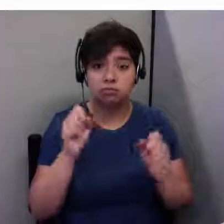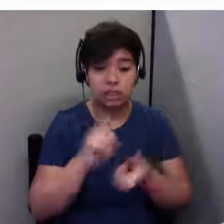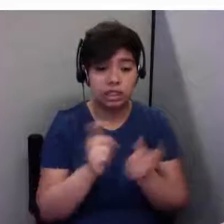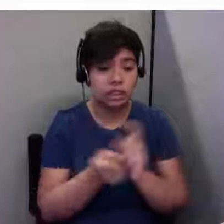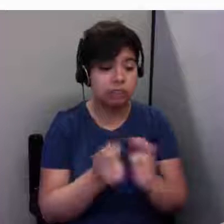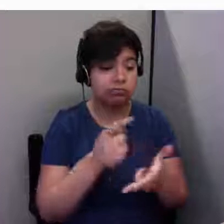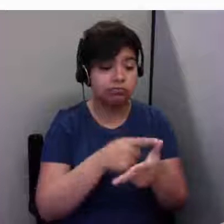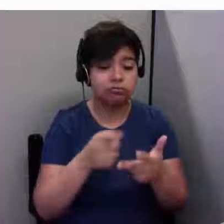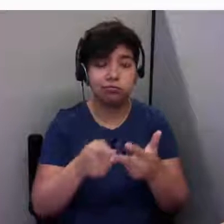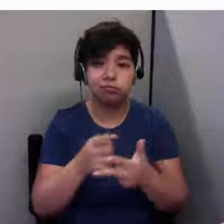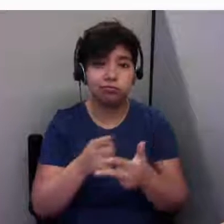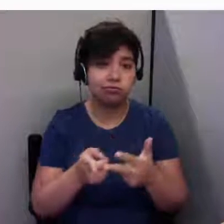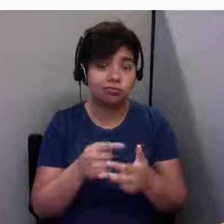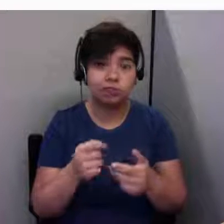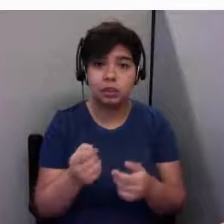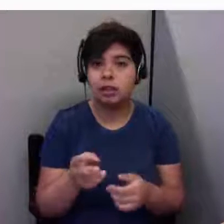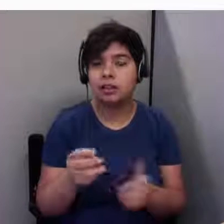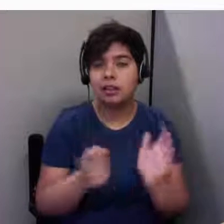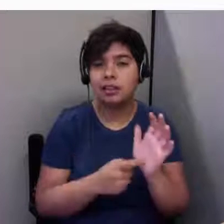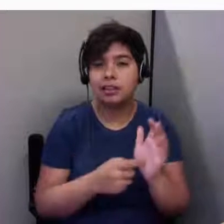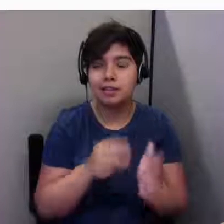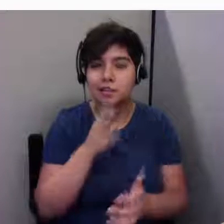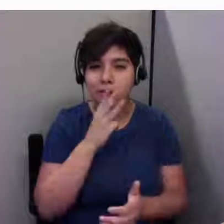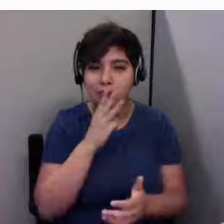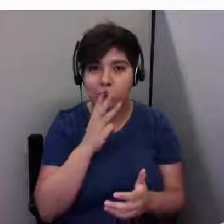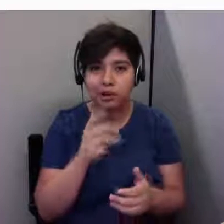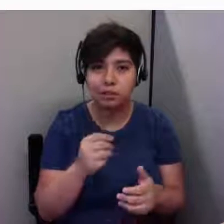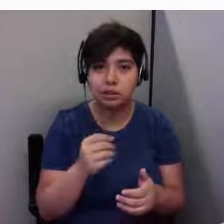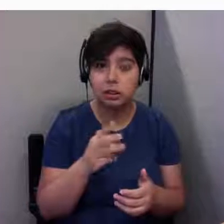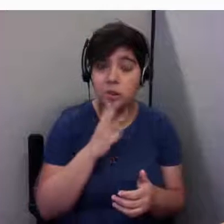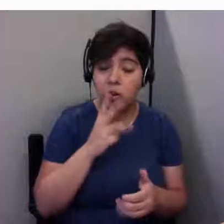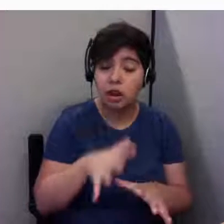is frozen into ice, it is a solid.